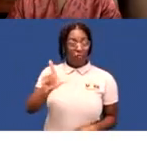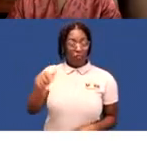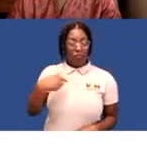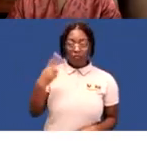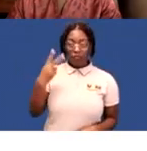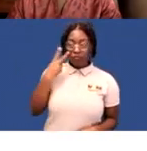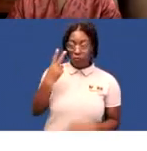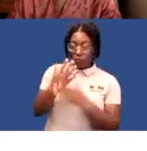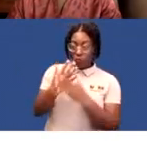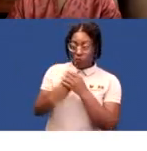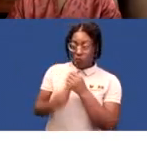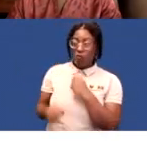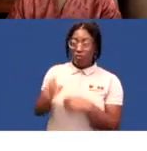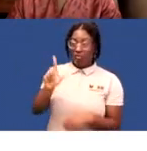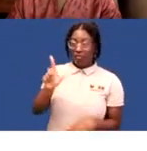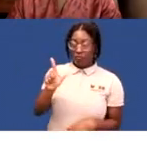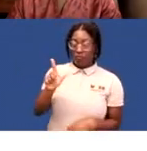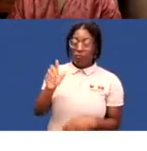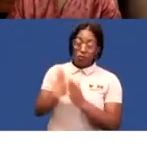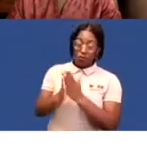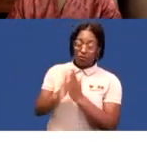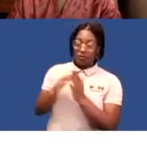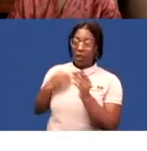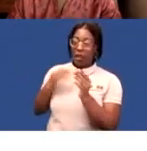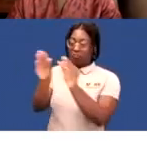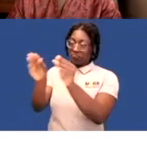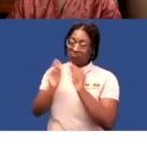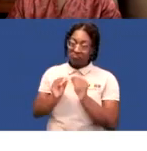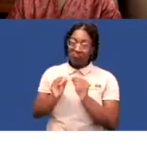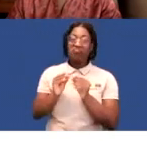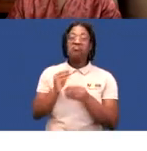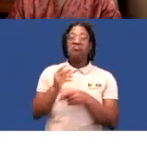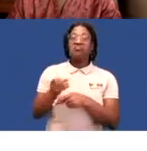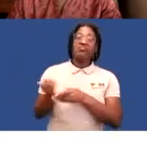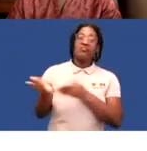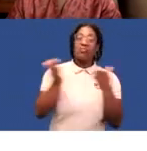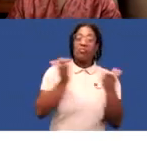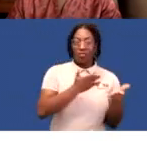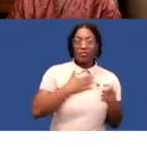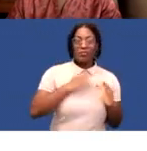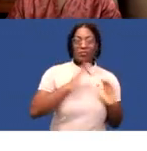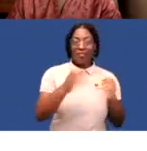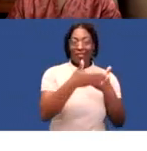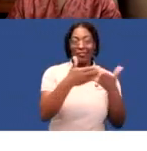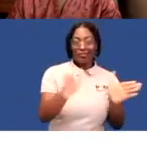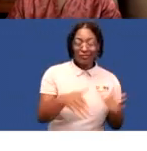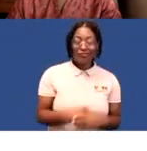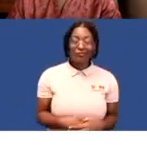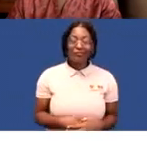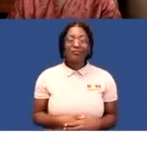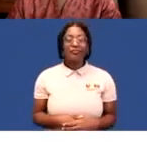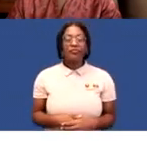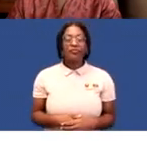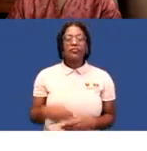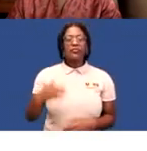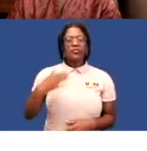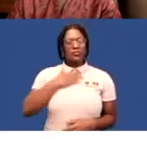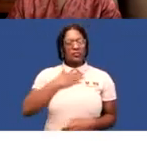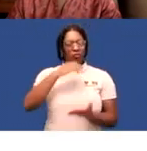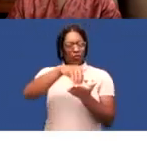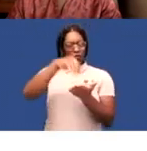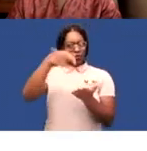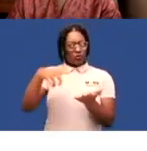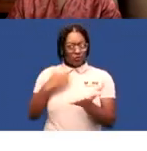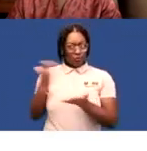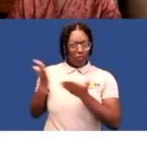both because one looked like it was falling apart. The students listened to me read aloud using a voice of wonderment and